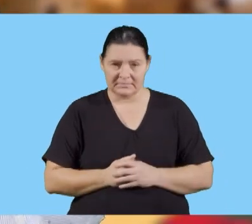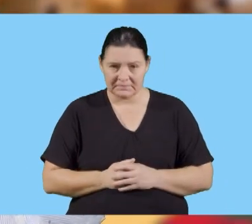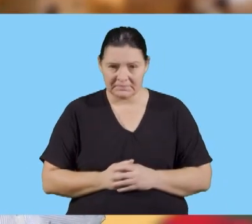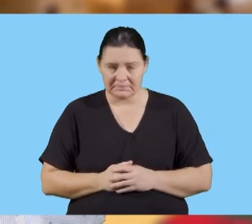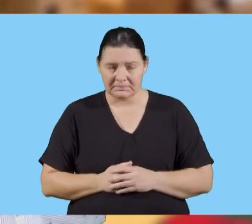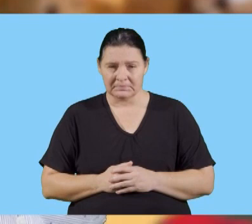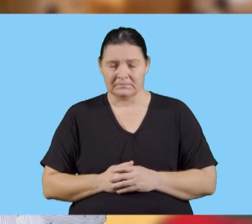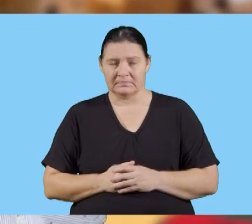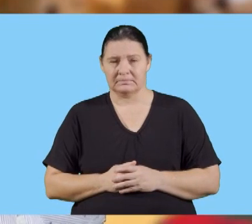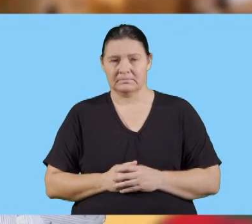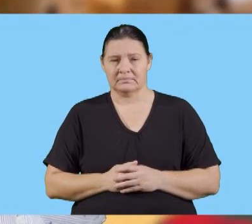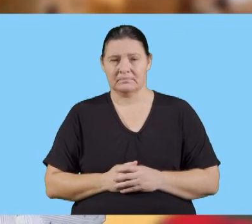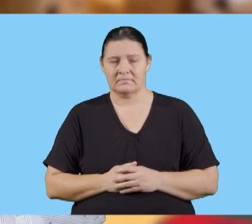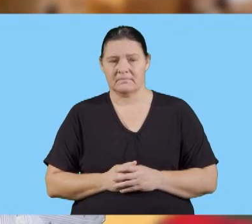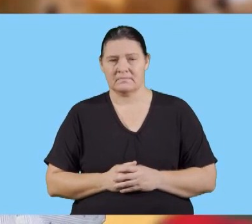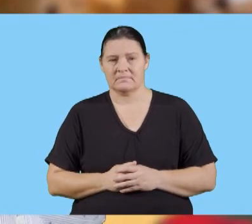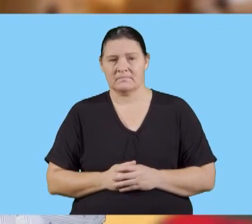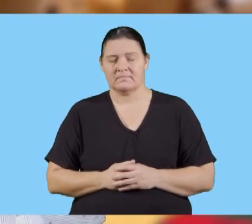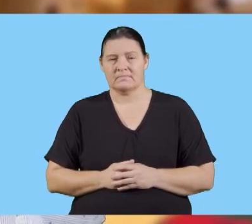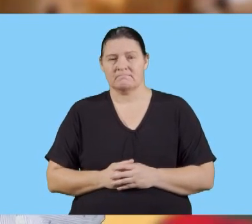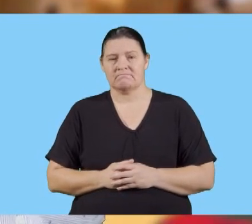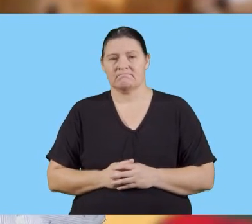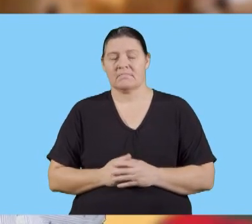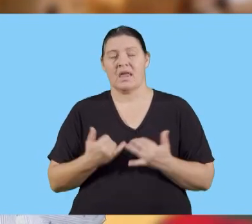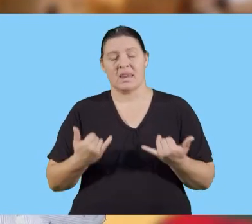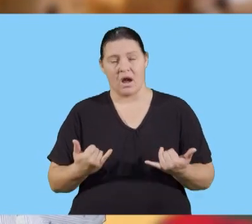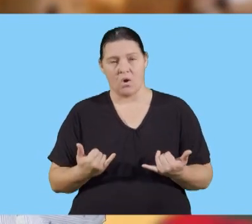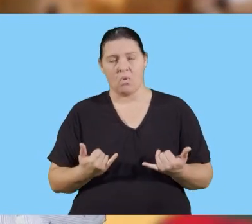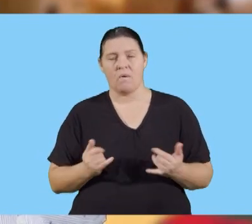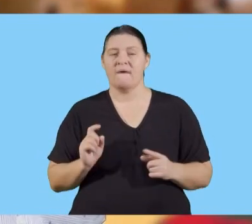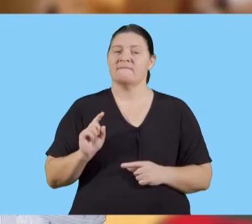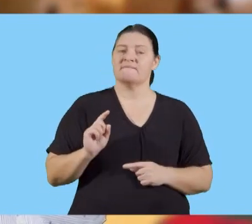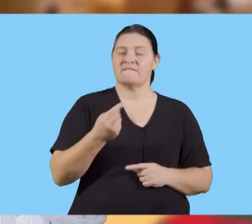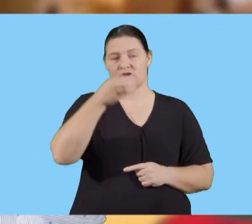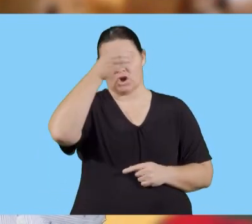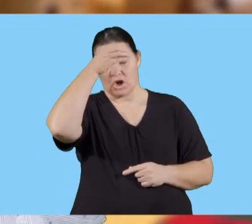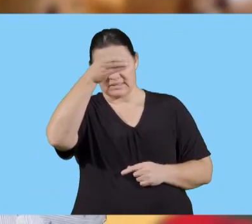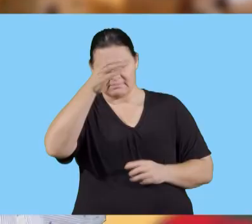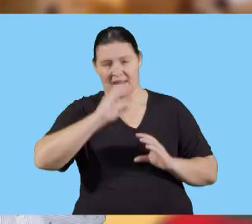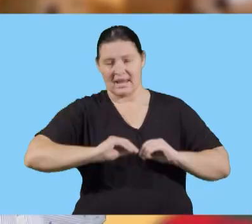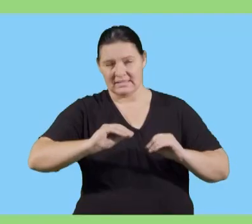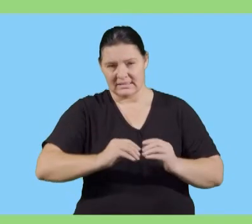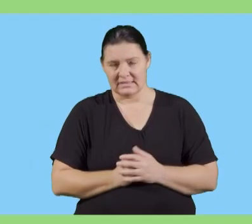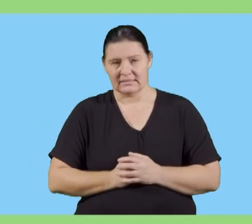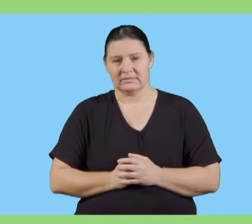So we are going to jump into the first concept of our lesson for the day, which is the definition and